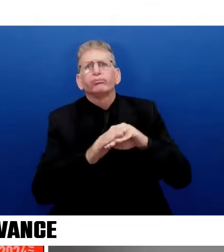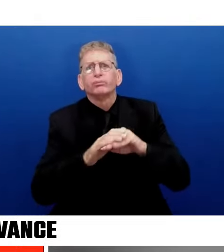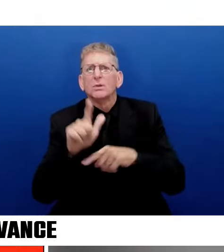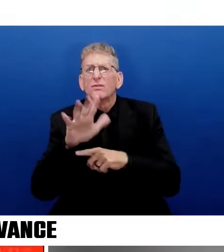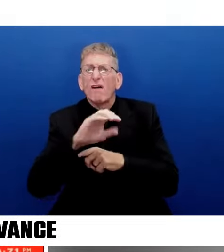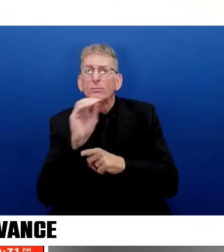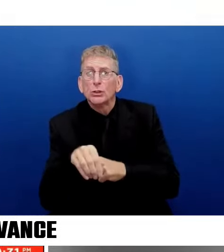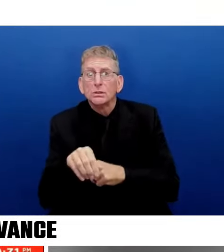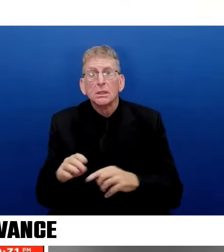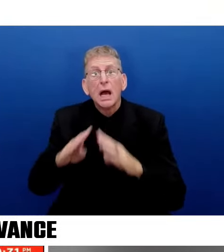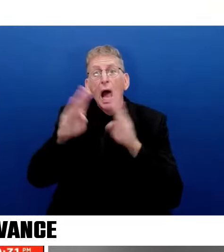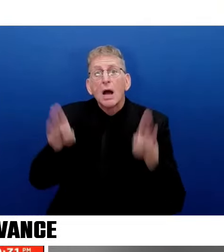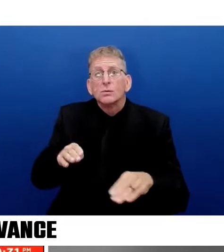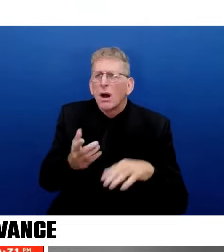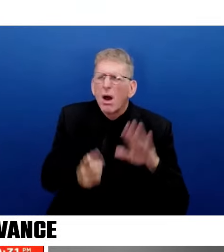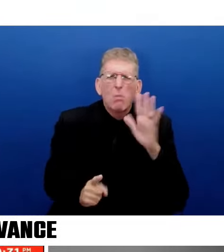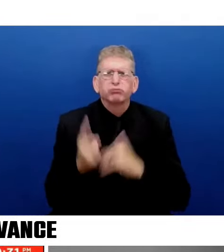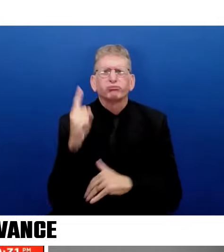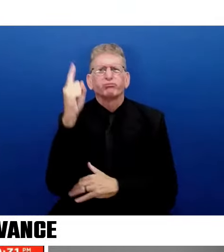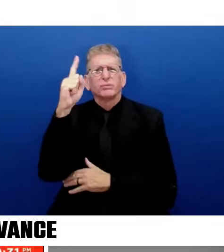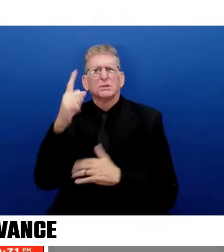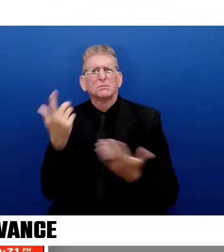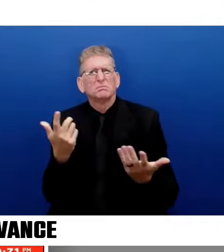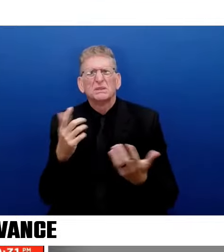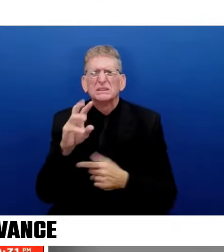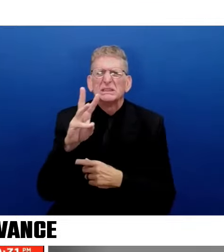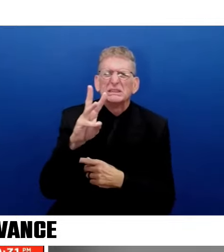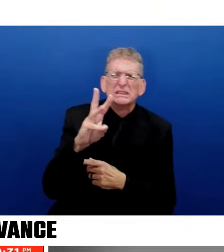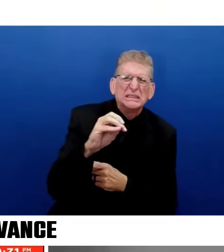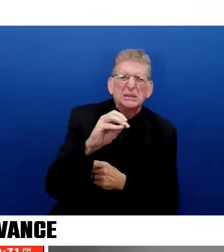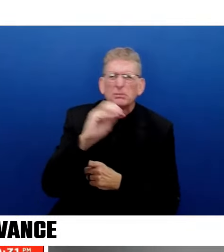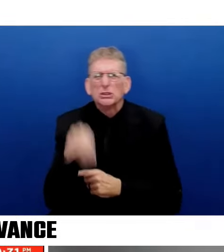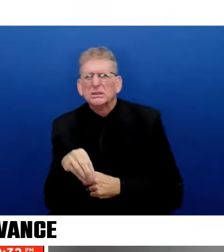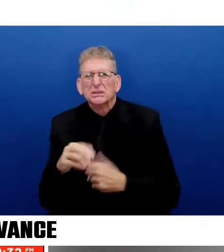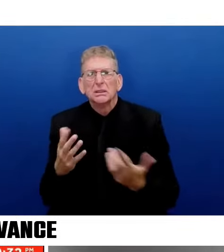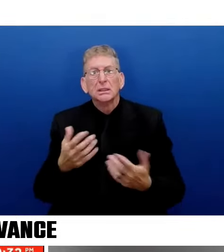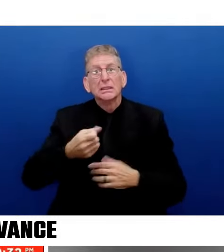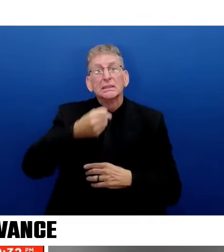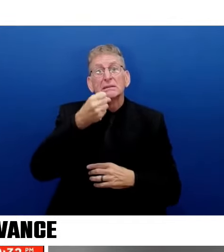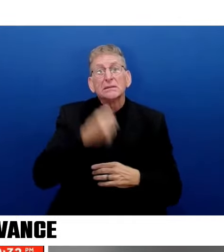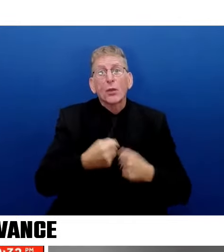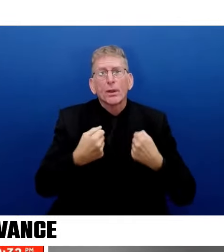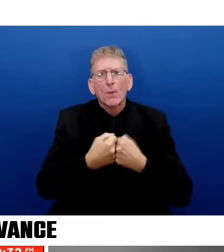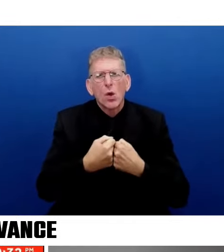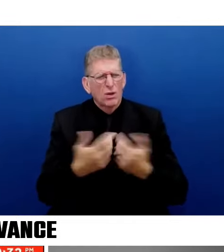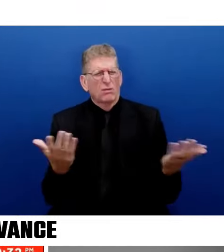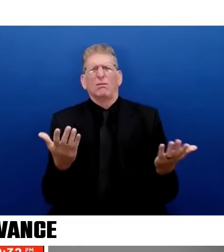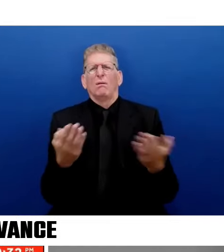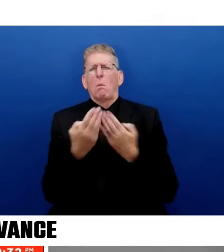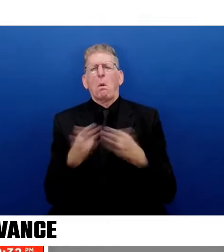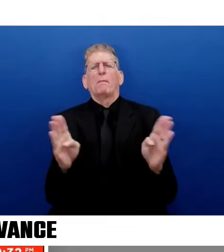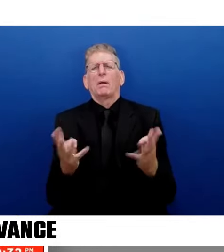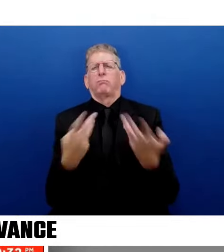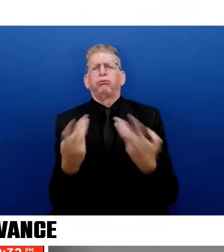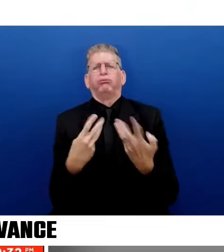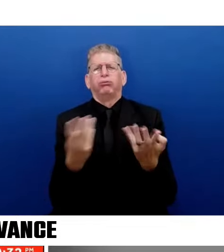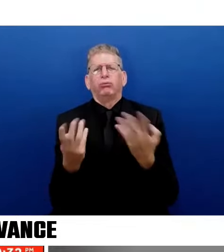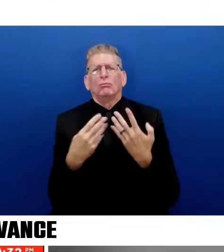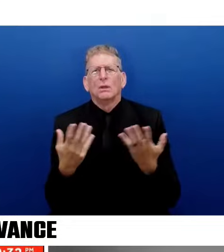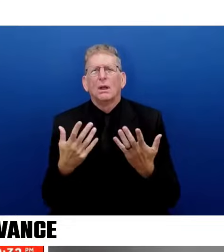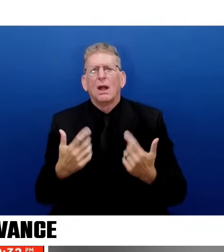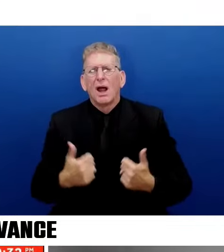60%, open the American southern border and make middle-class life unaffordable for a large number of Americans. If Kamala Harris has such great